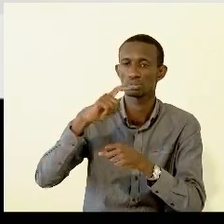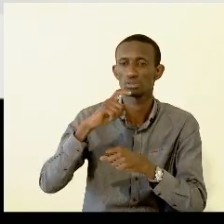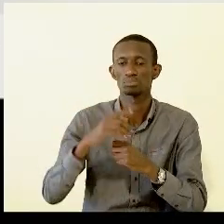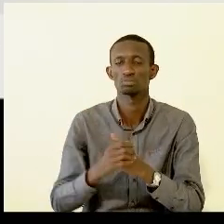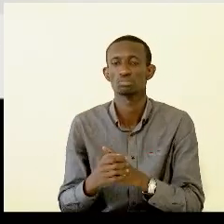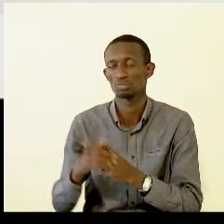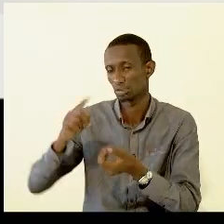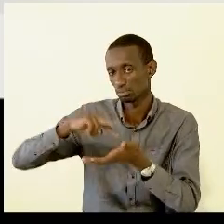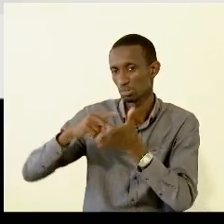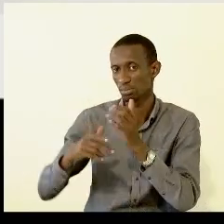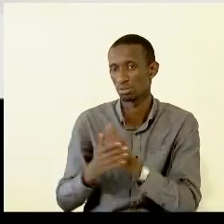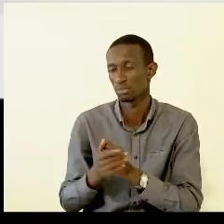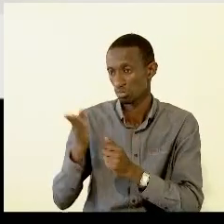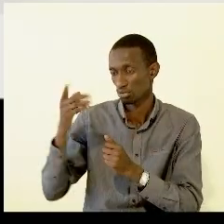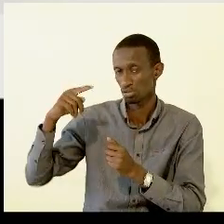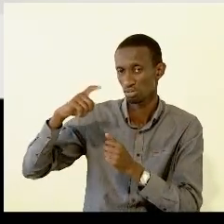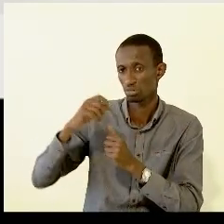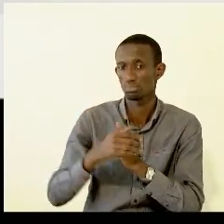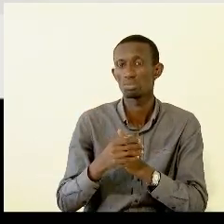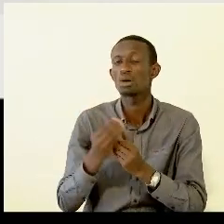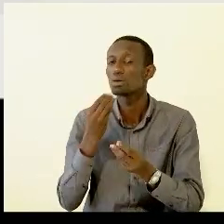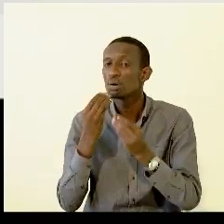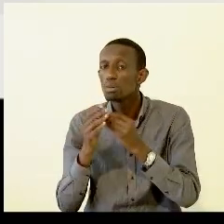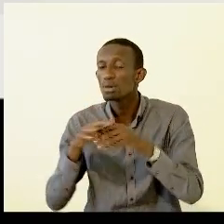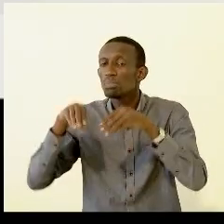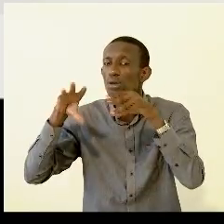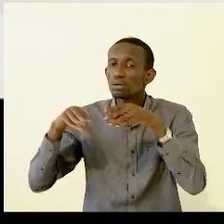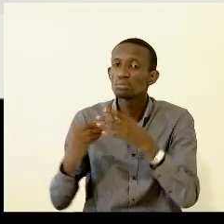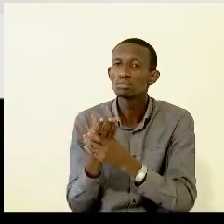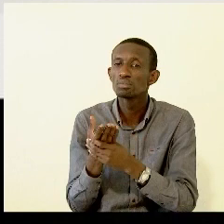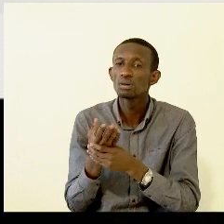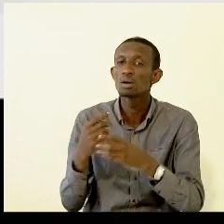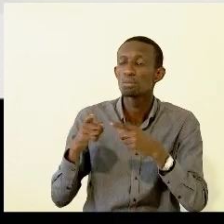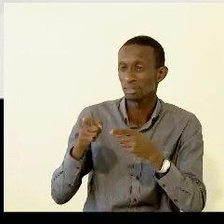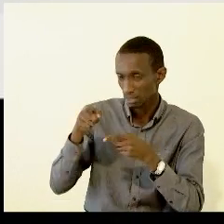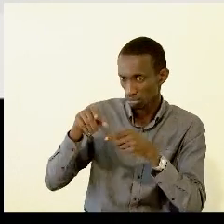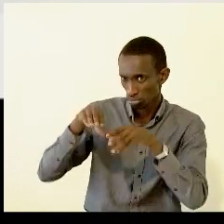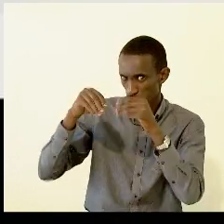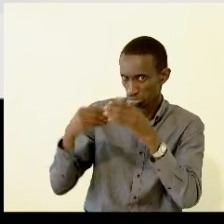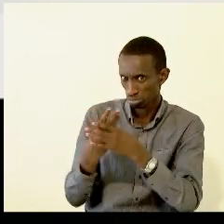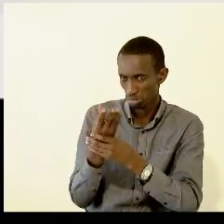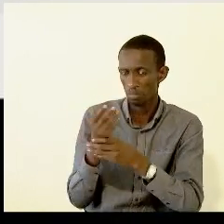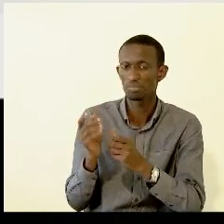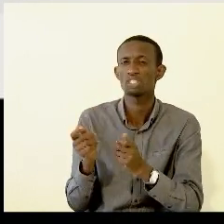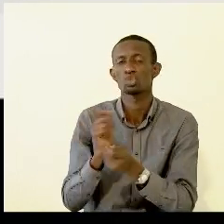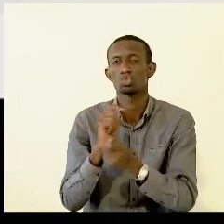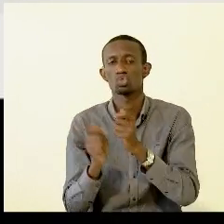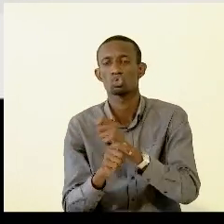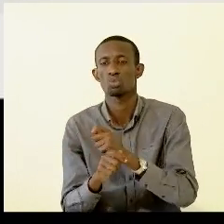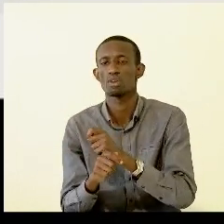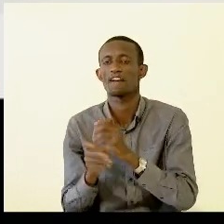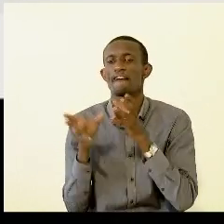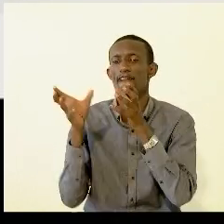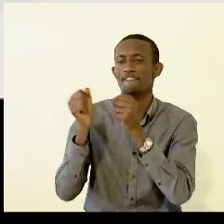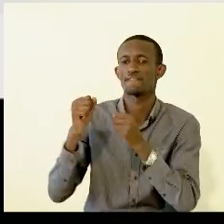which means those are insect-eating plants, or plants which are modified to trap insects and